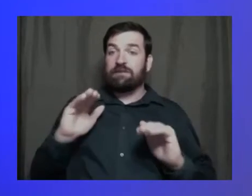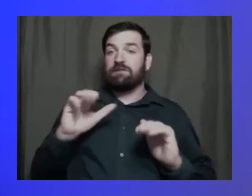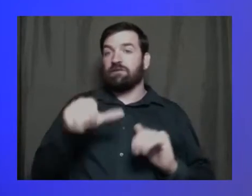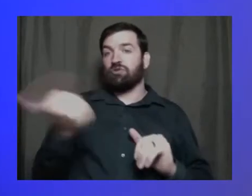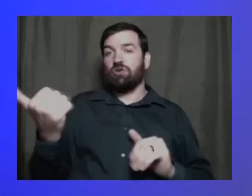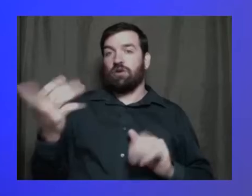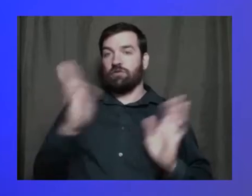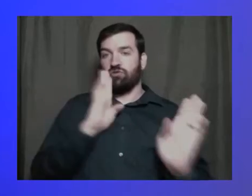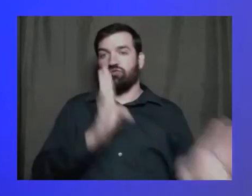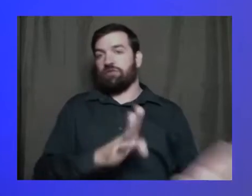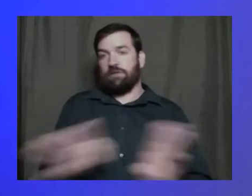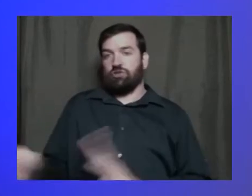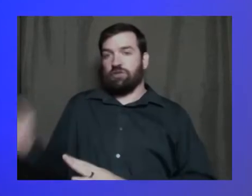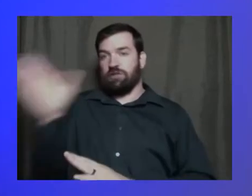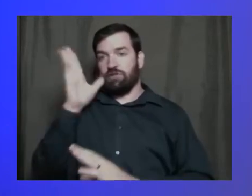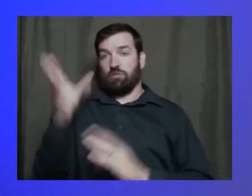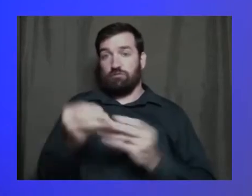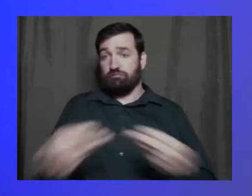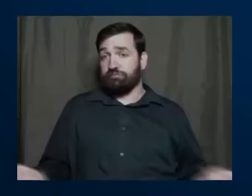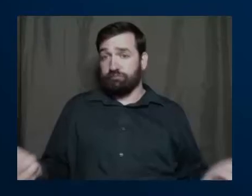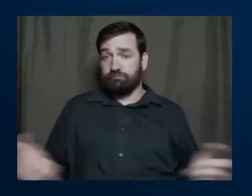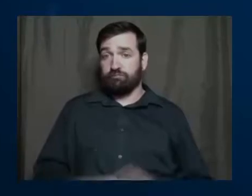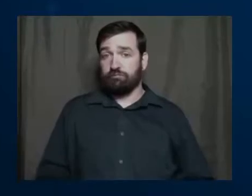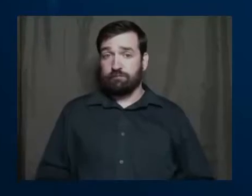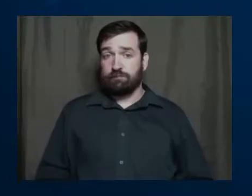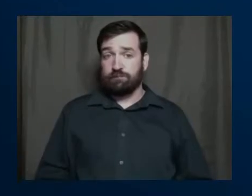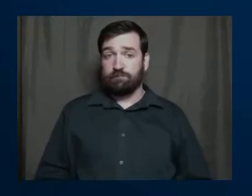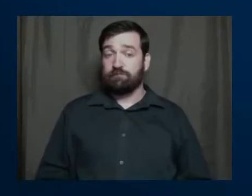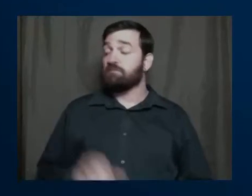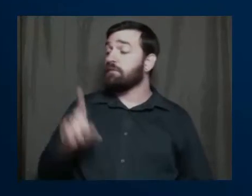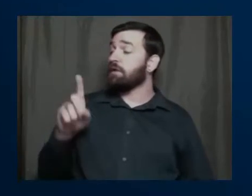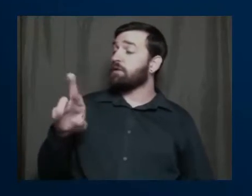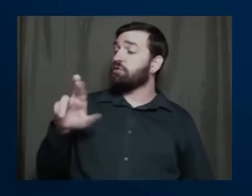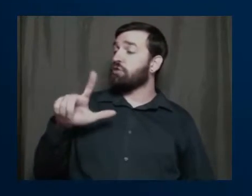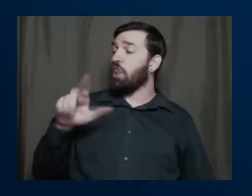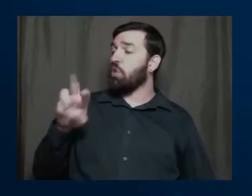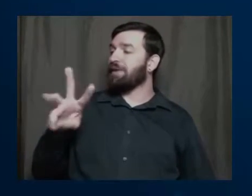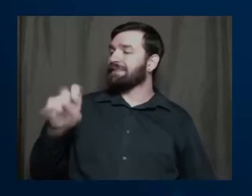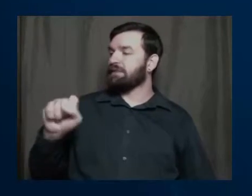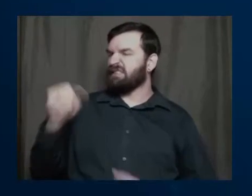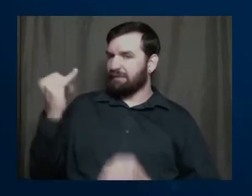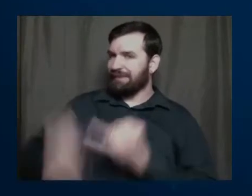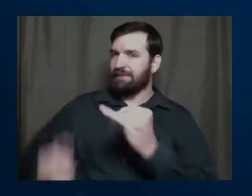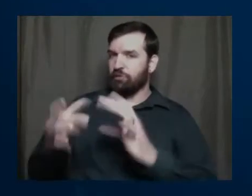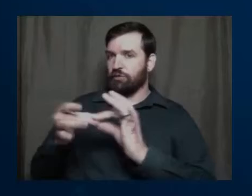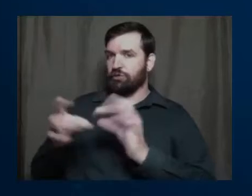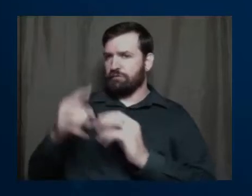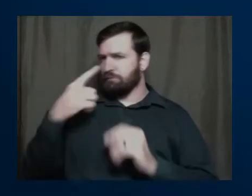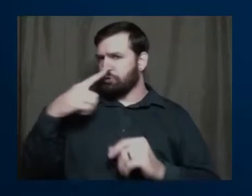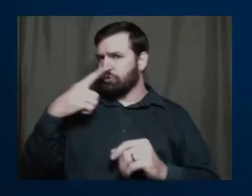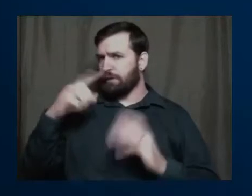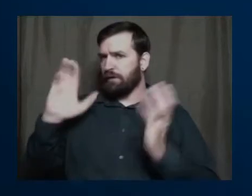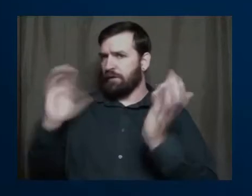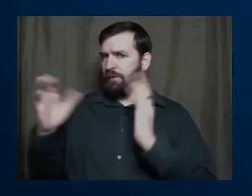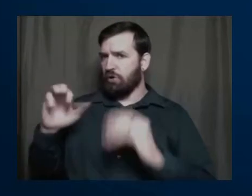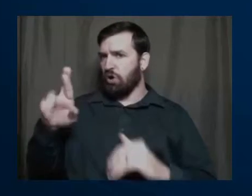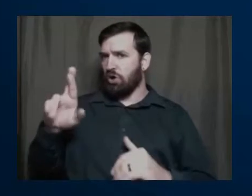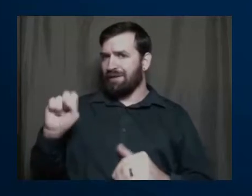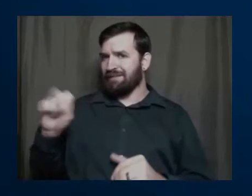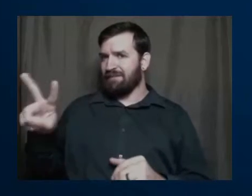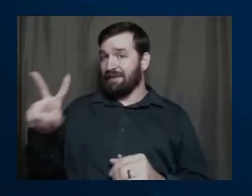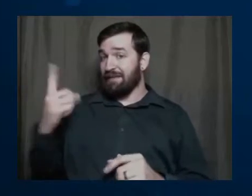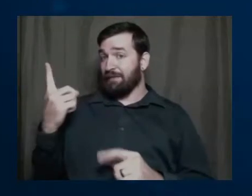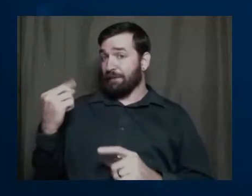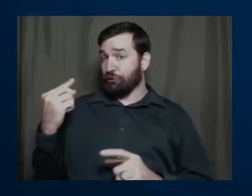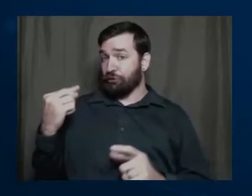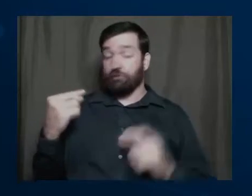will start to go away. Dr. Lewis, last question. Can you compare RSV cases from last year to this year, and should parents be more concerned